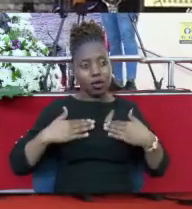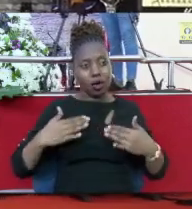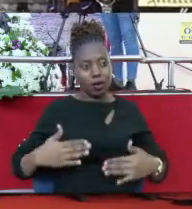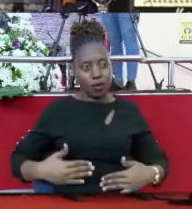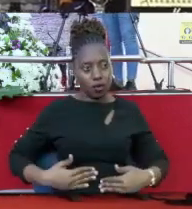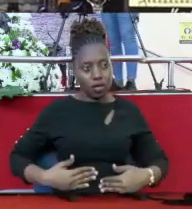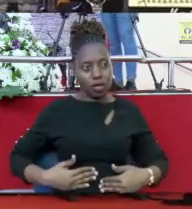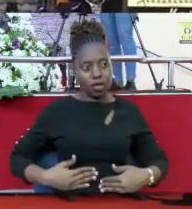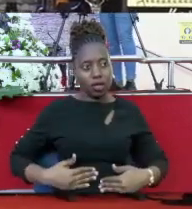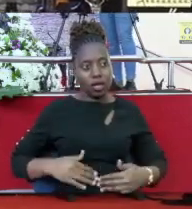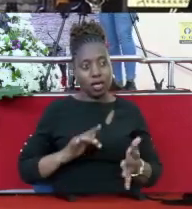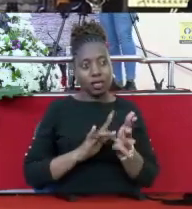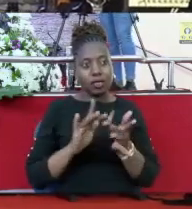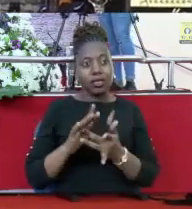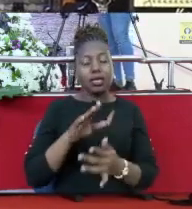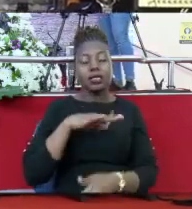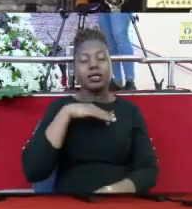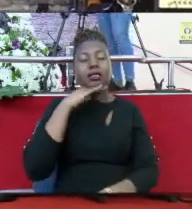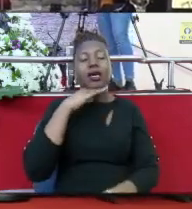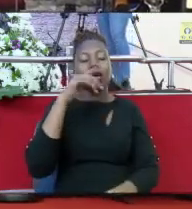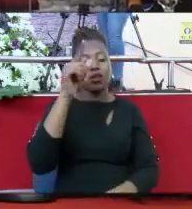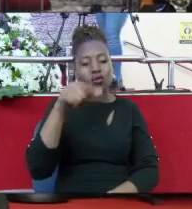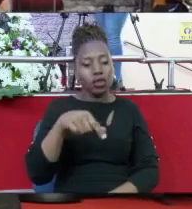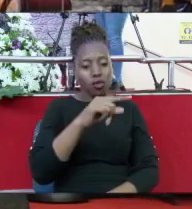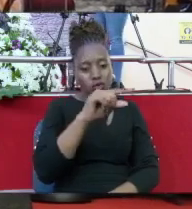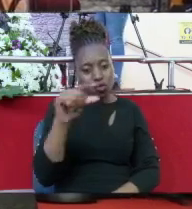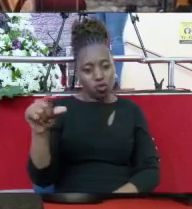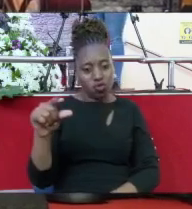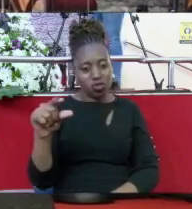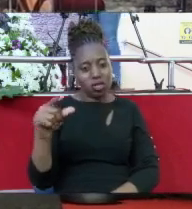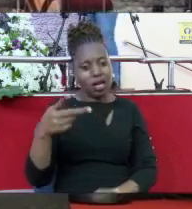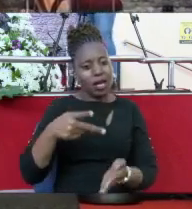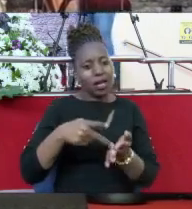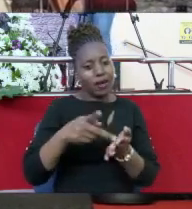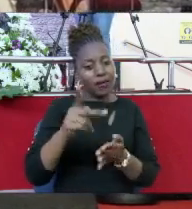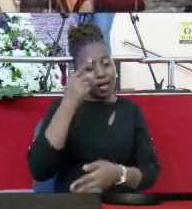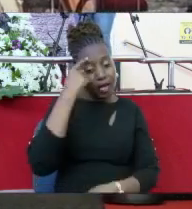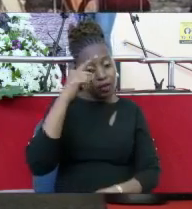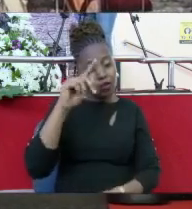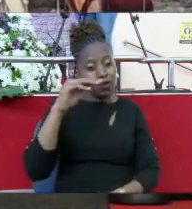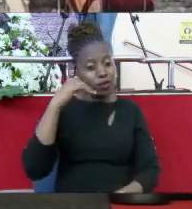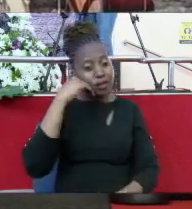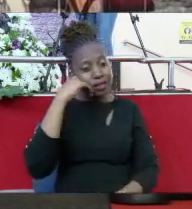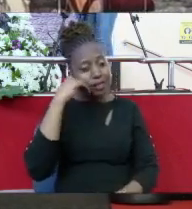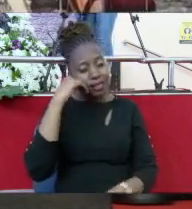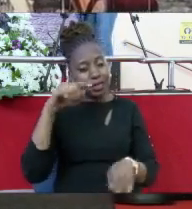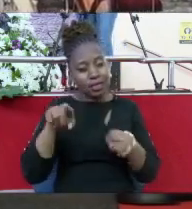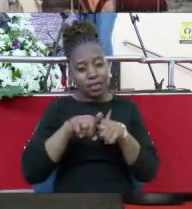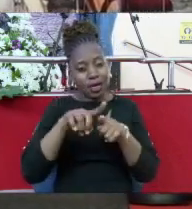Jesus died on the cross. He paid for your sickness and diseases.